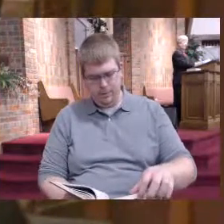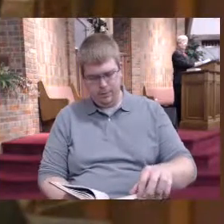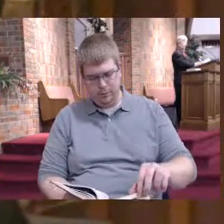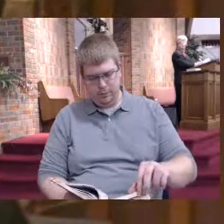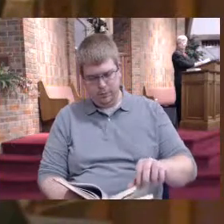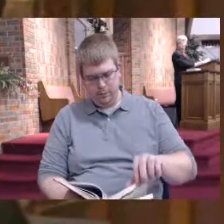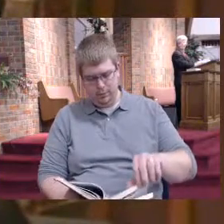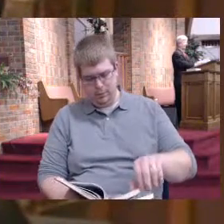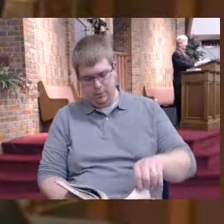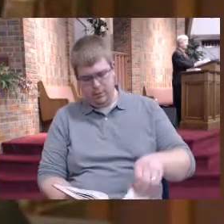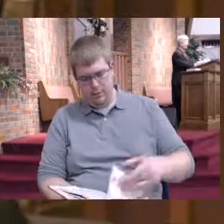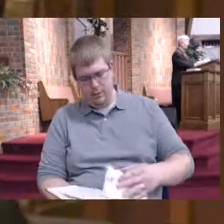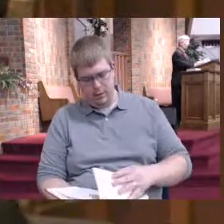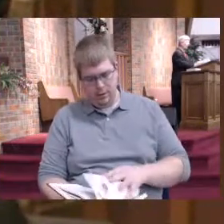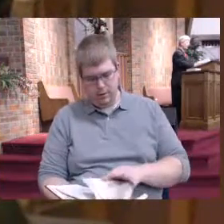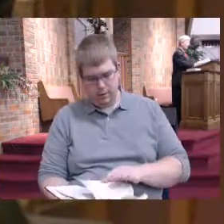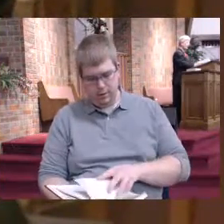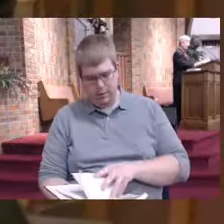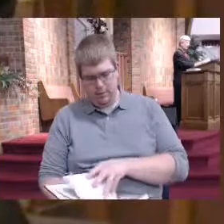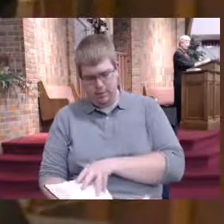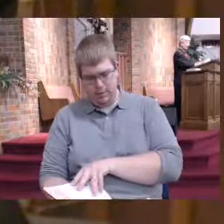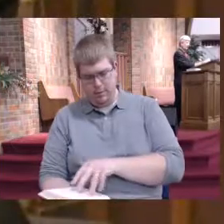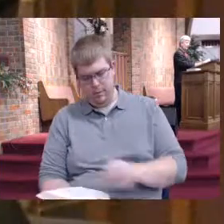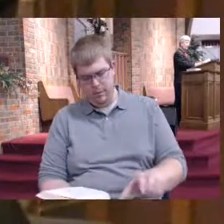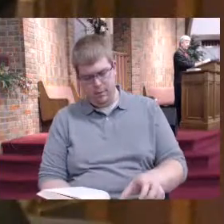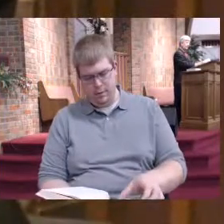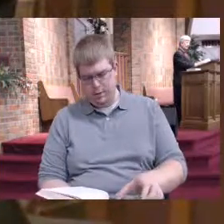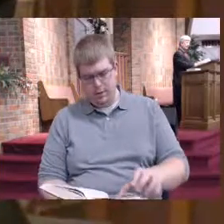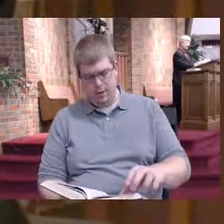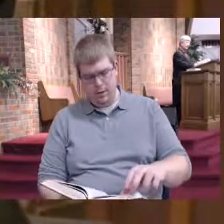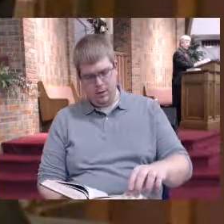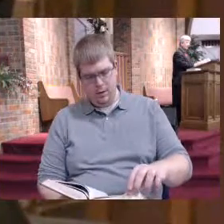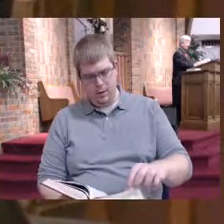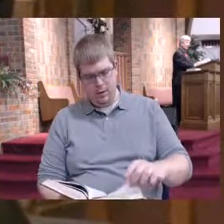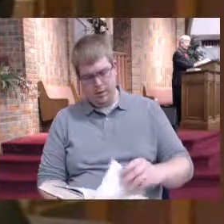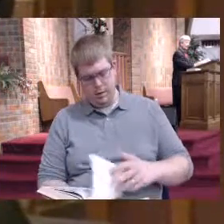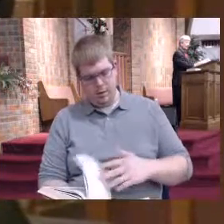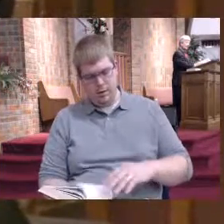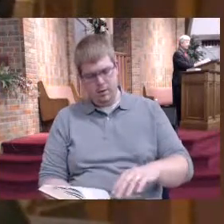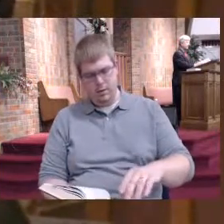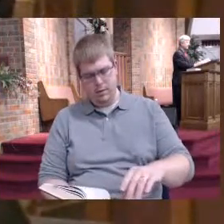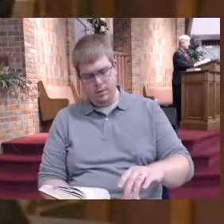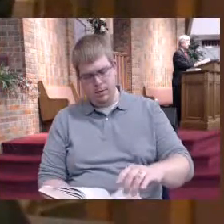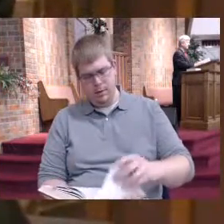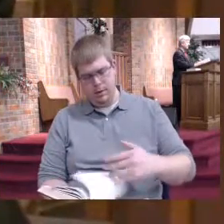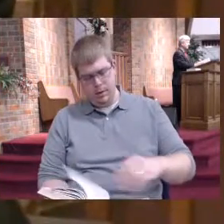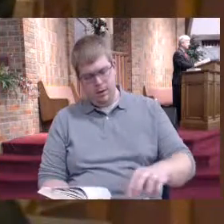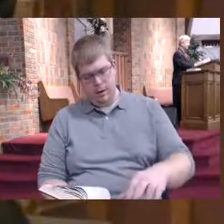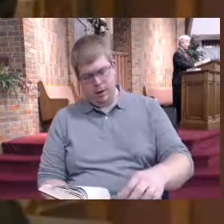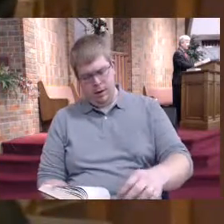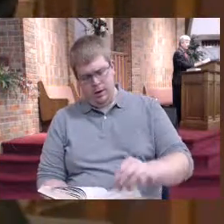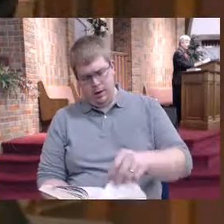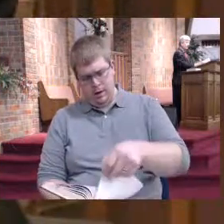mark, if you will, 454. That'll be our song of encouragement tonight after our lesson this evening.